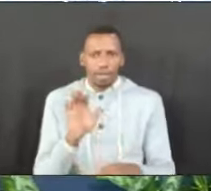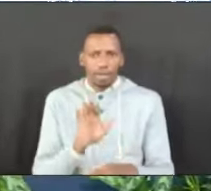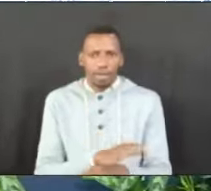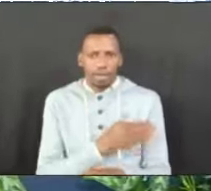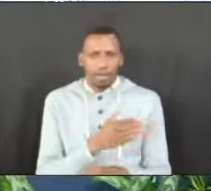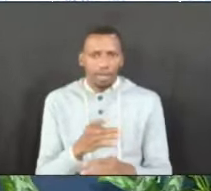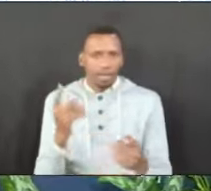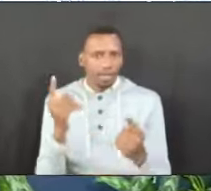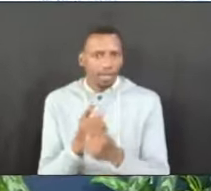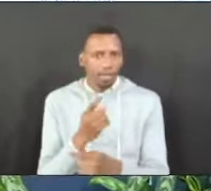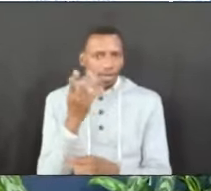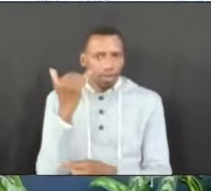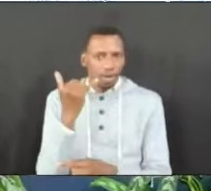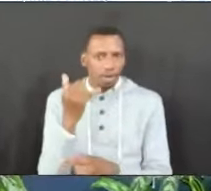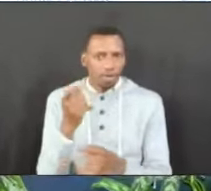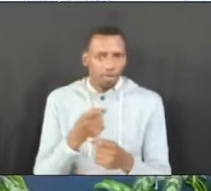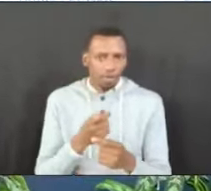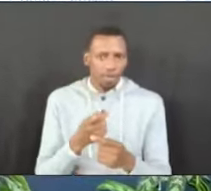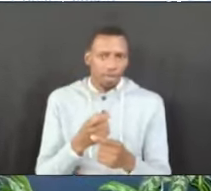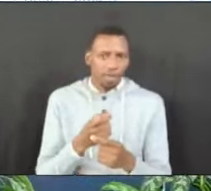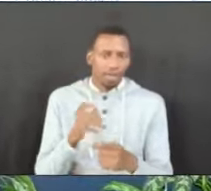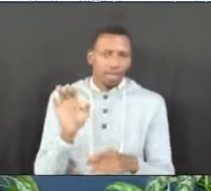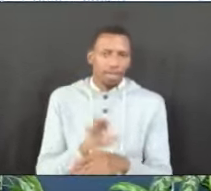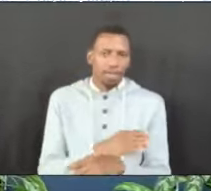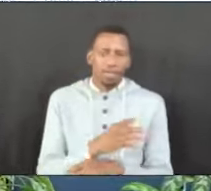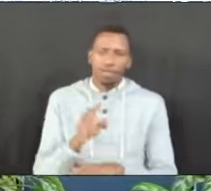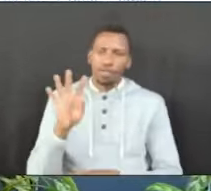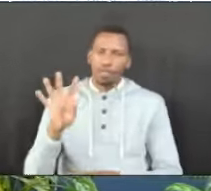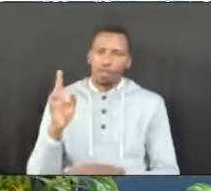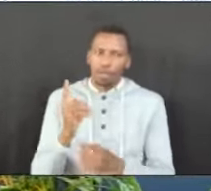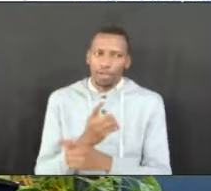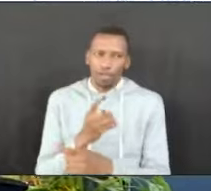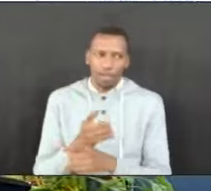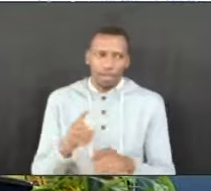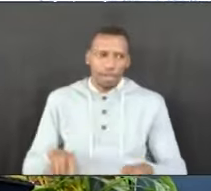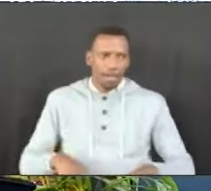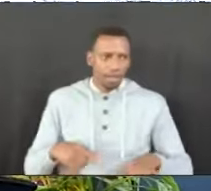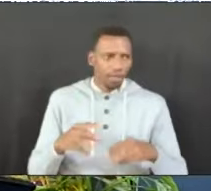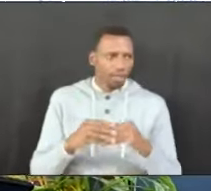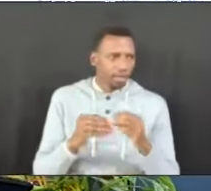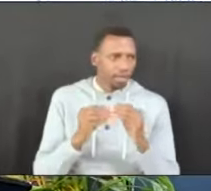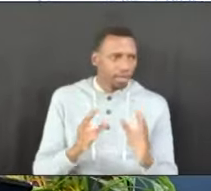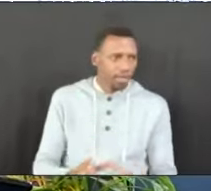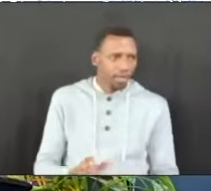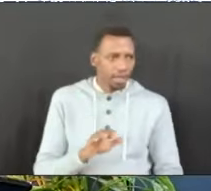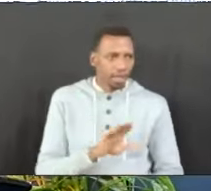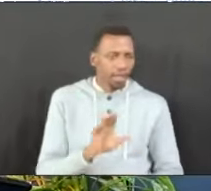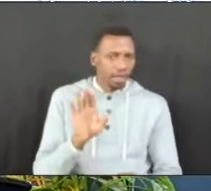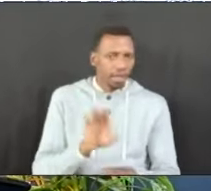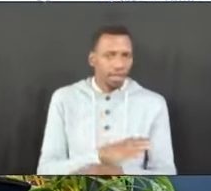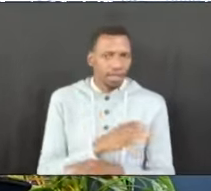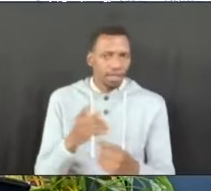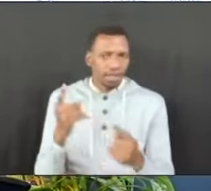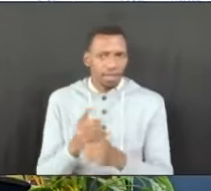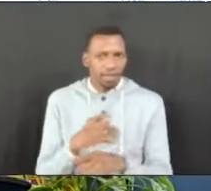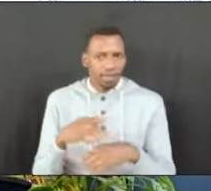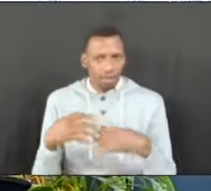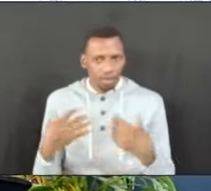different from the singing of the four living creatures? Why is their singing different from the singing